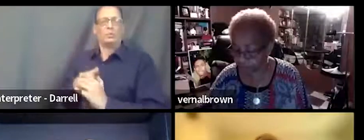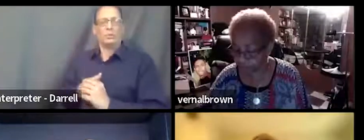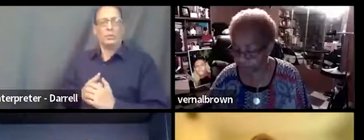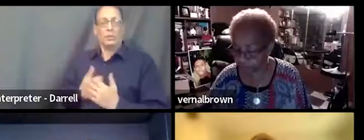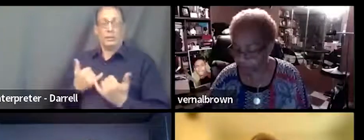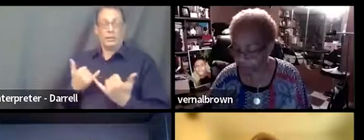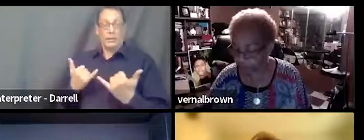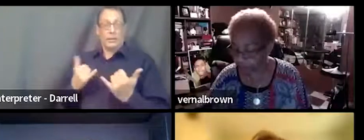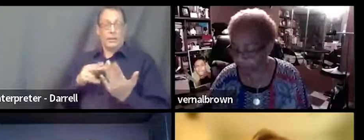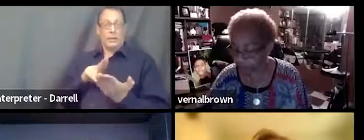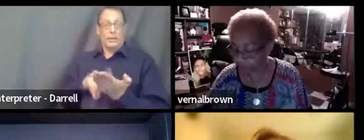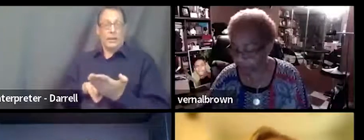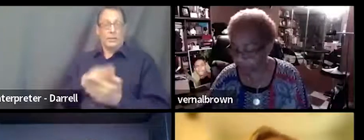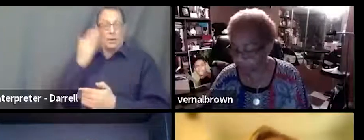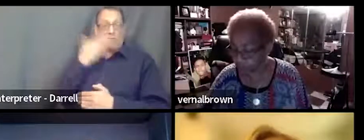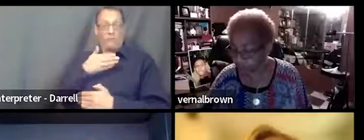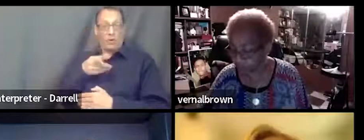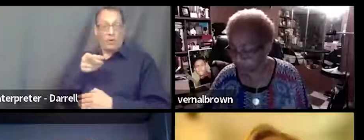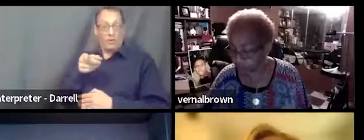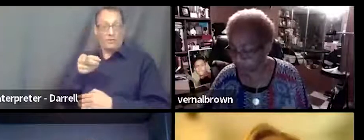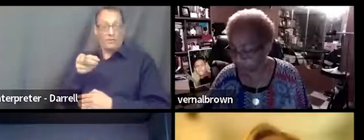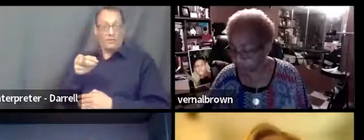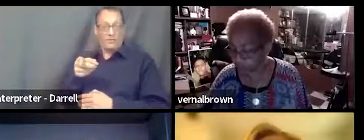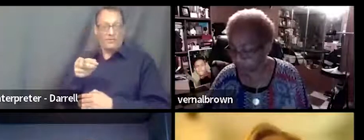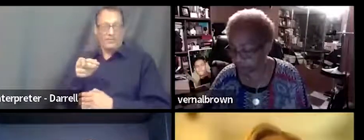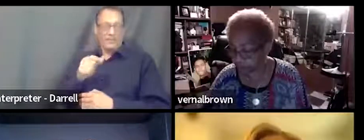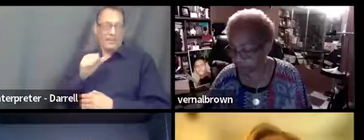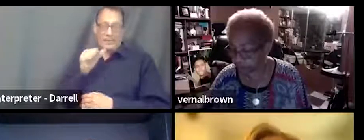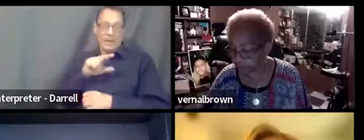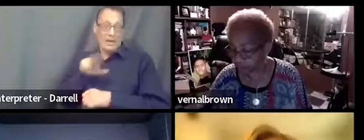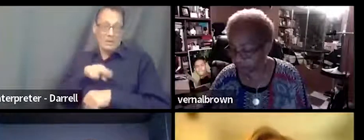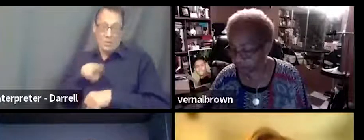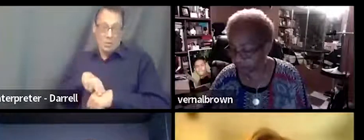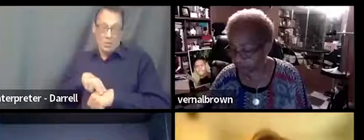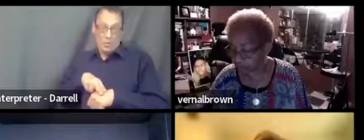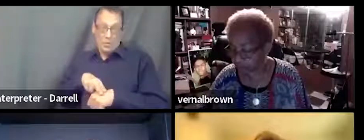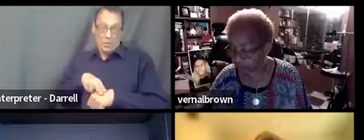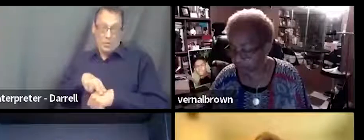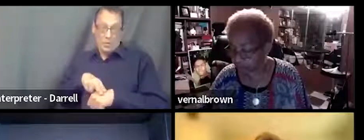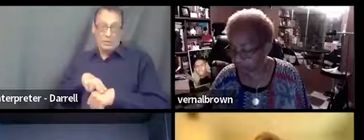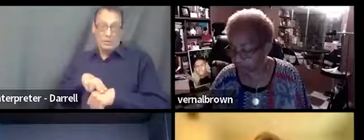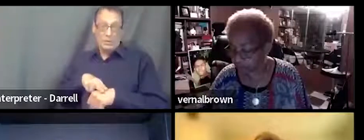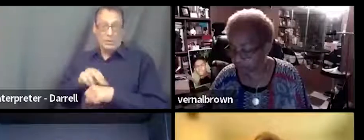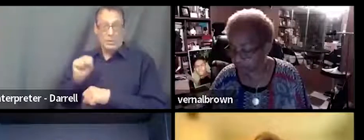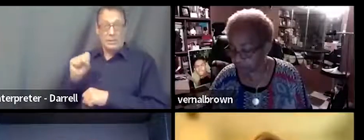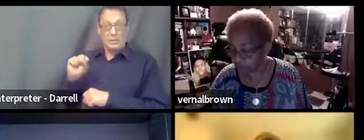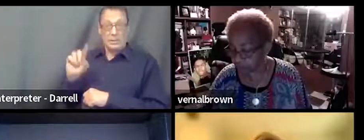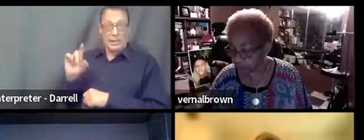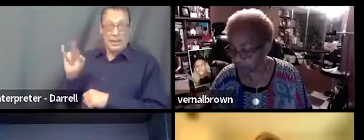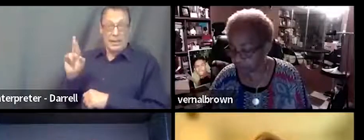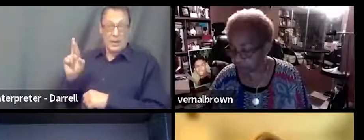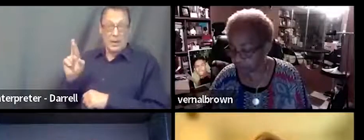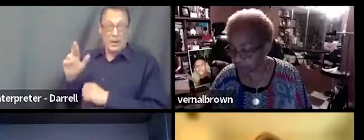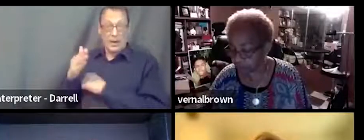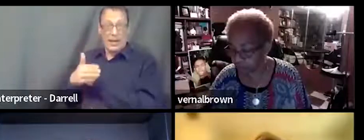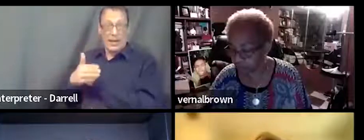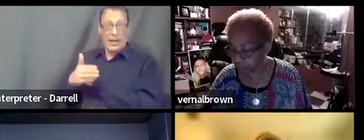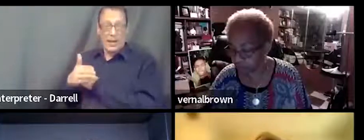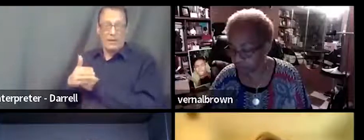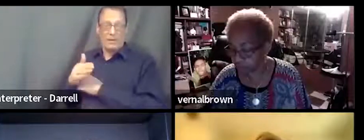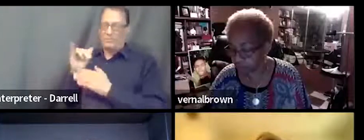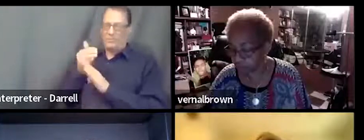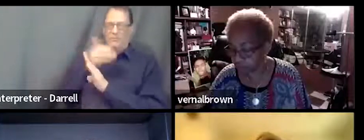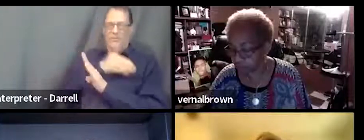you is a deviation from the normal practice of the agreements that we've had with St. Clair County, which has been a year-to-year